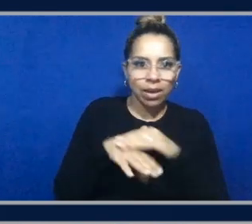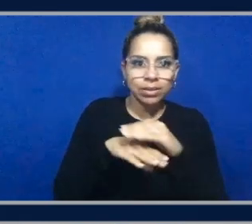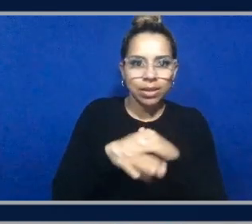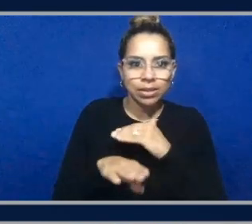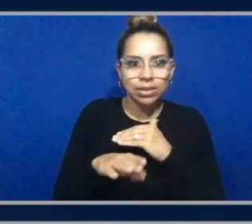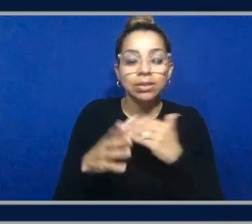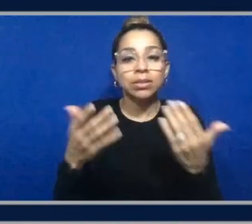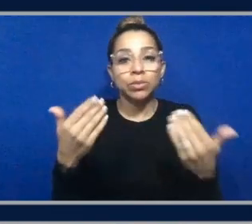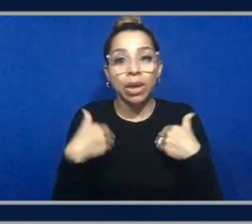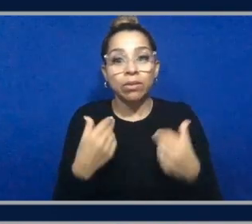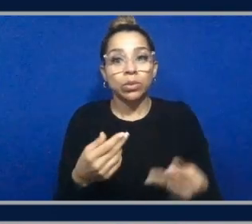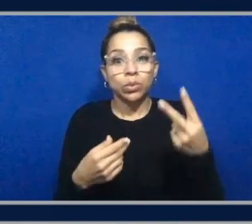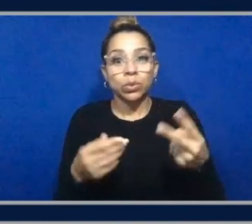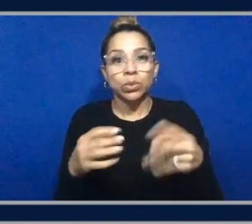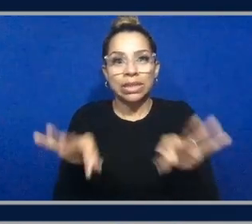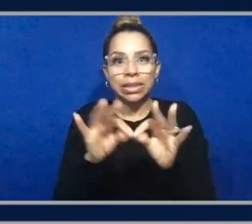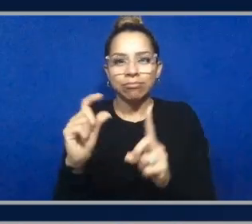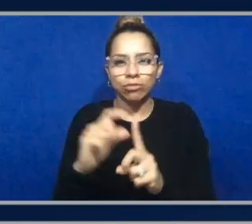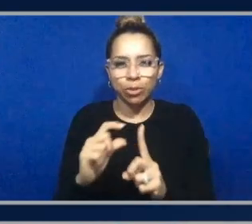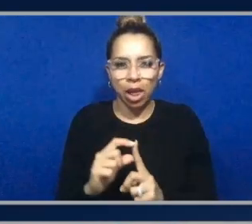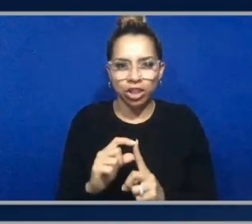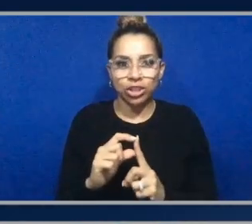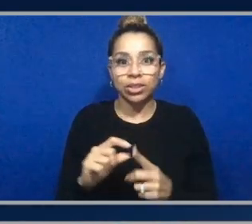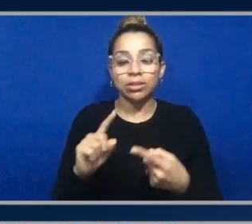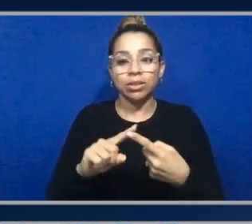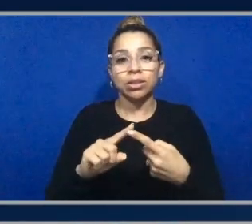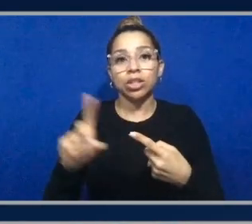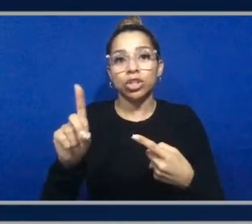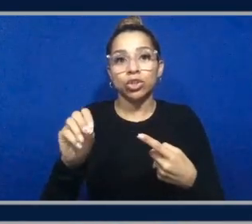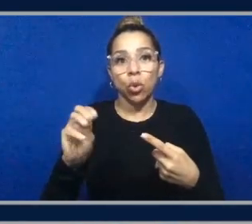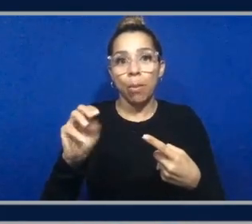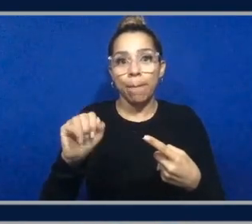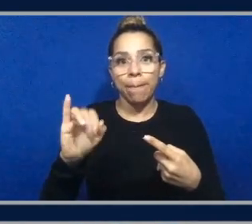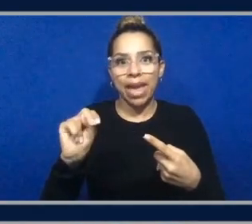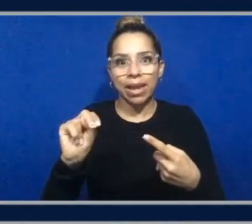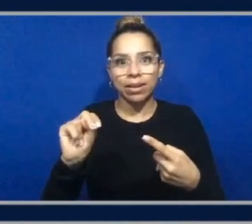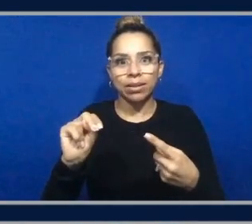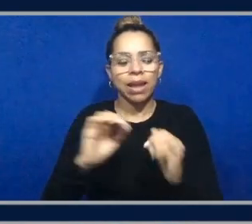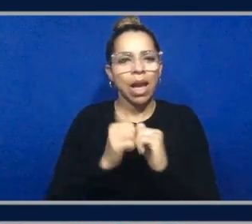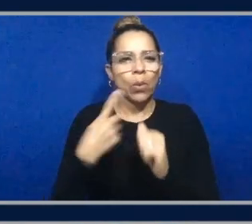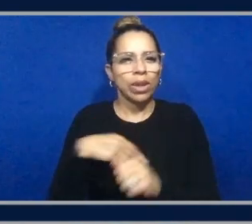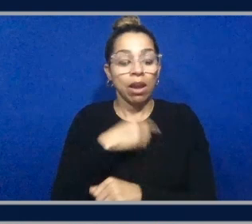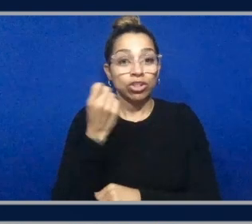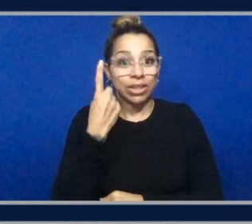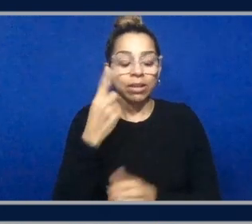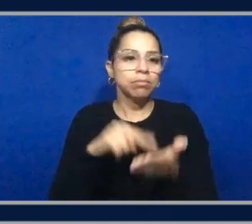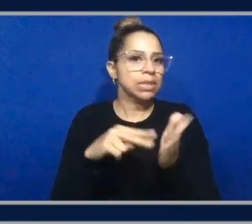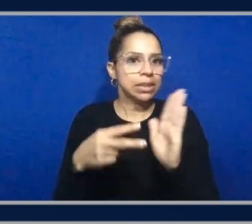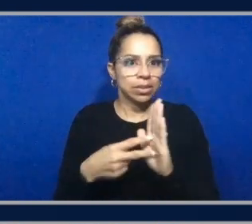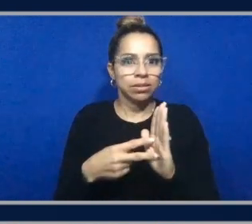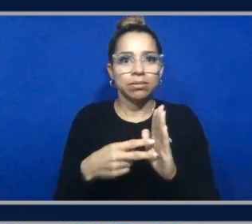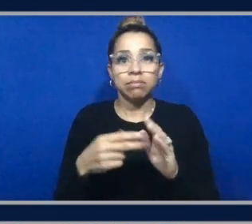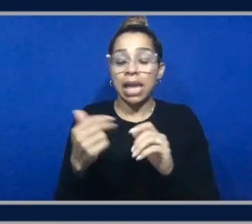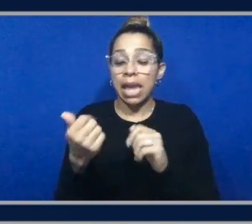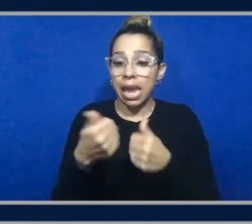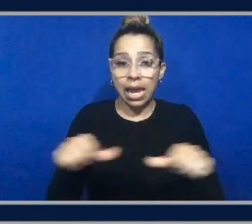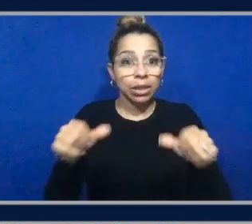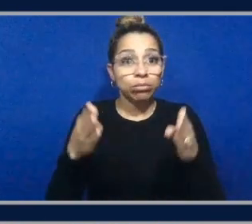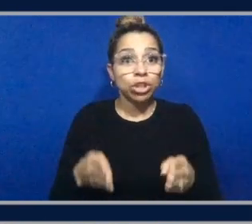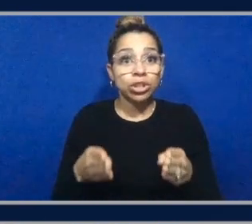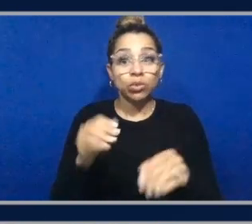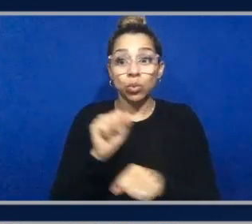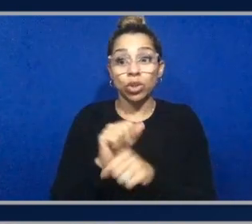should talk about. The first is the domain. Domain is, the way we think about it is you should put everybody who works together in